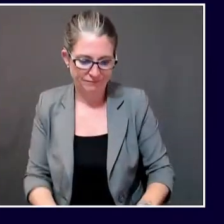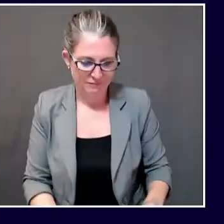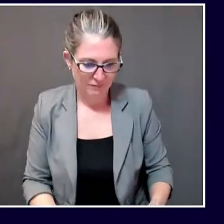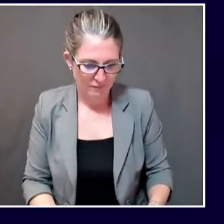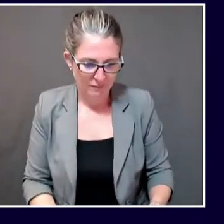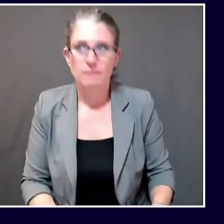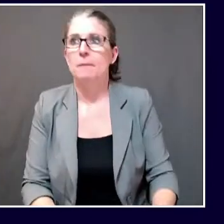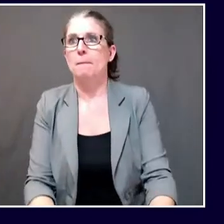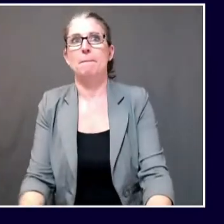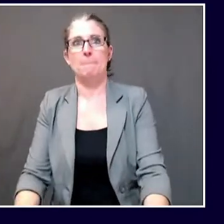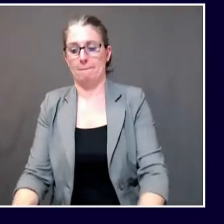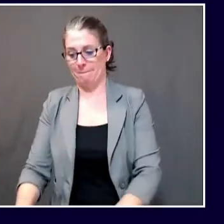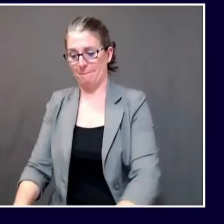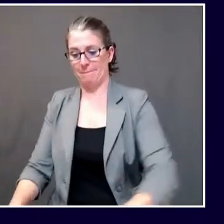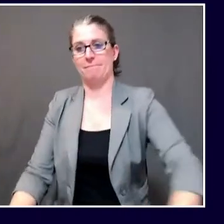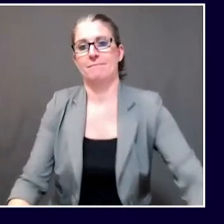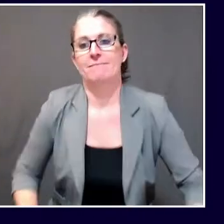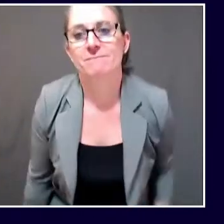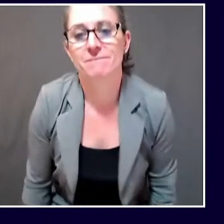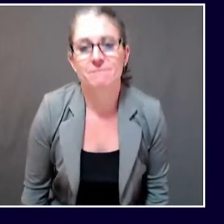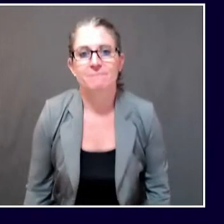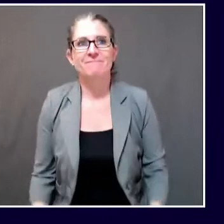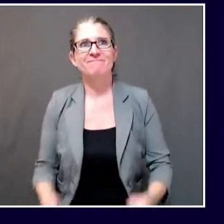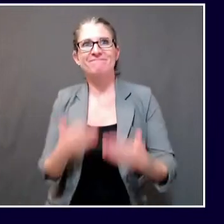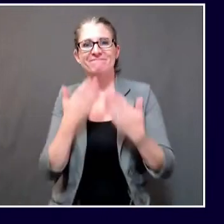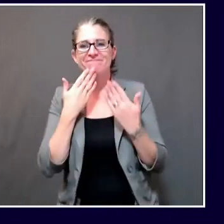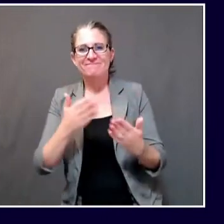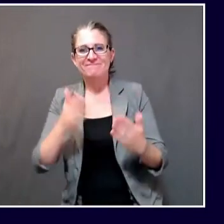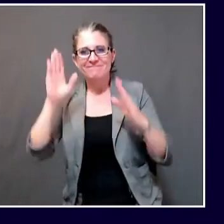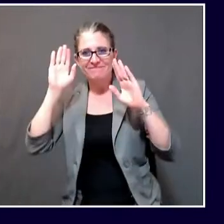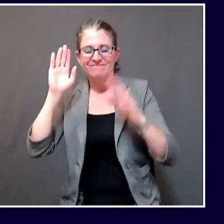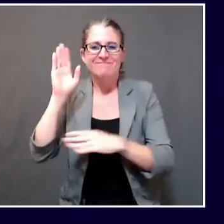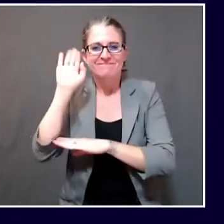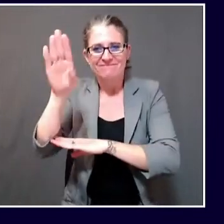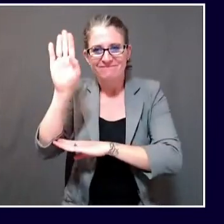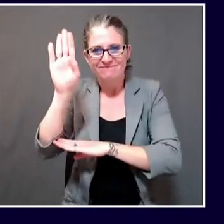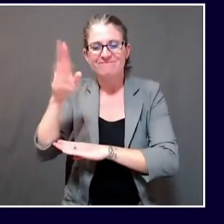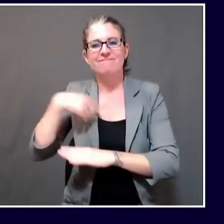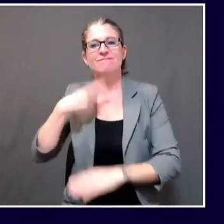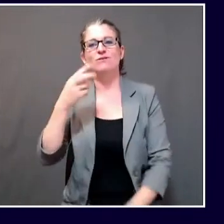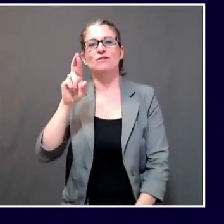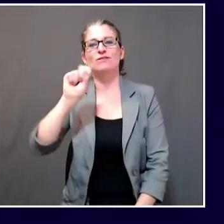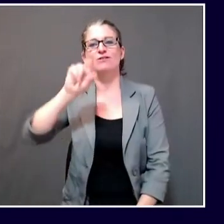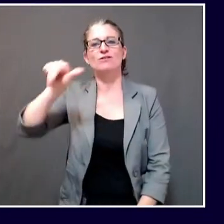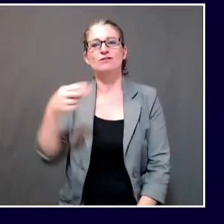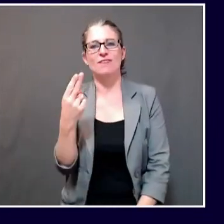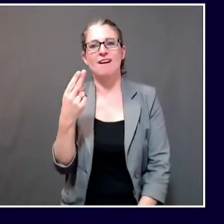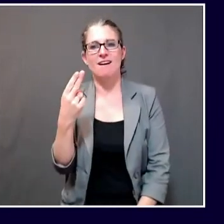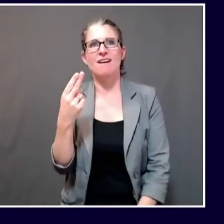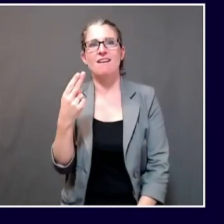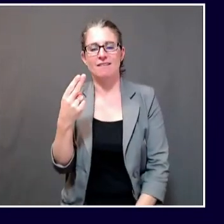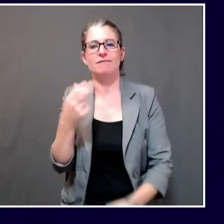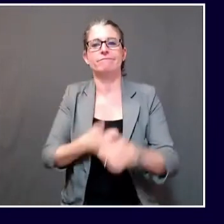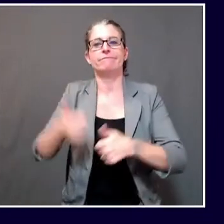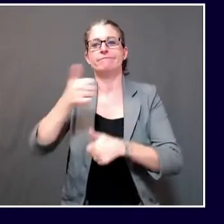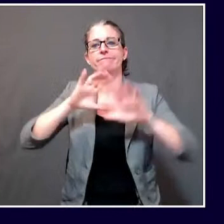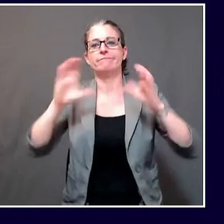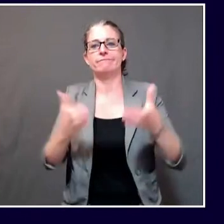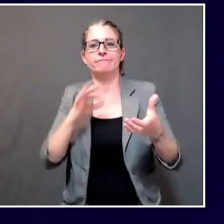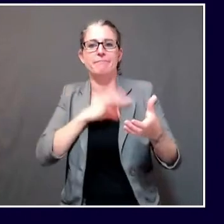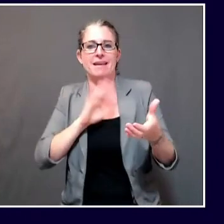Good afternoon, everyone. My name is Nirav Shah. I'm the director of Maine's Center for Disease Control and